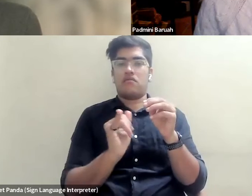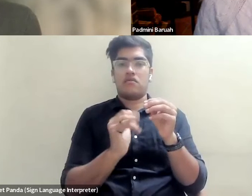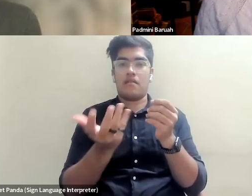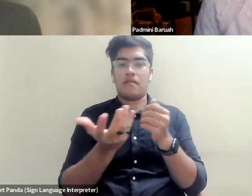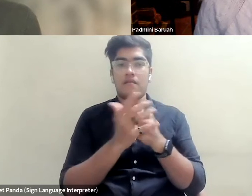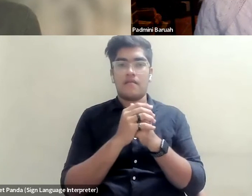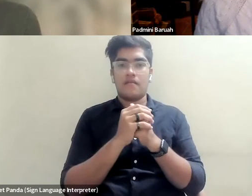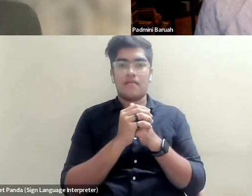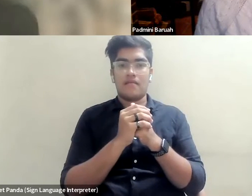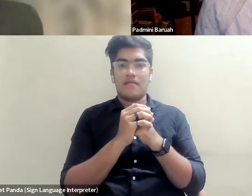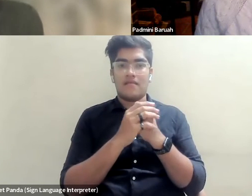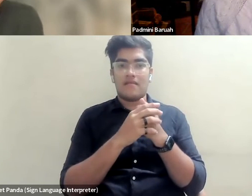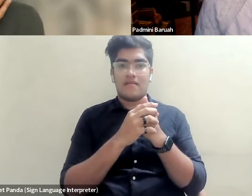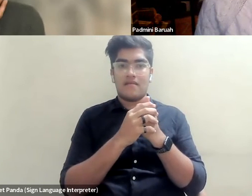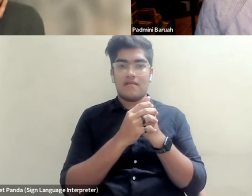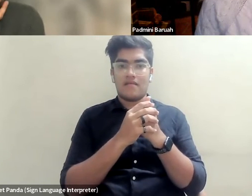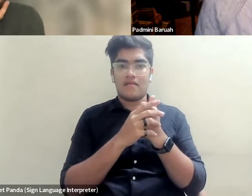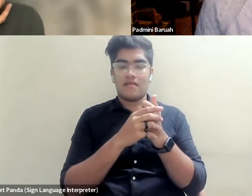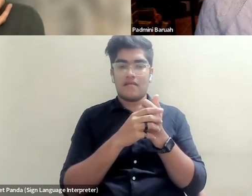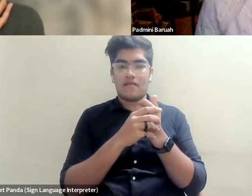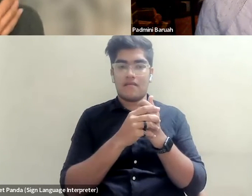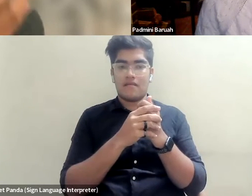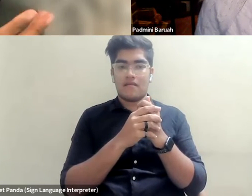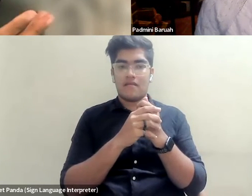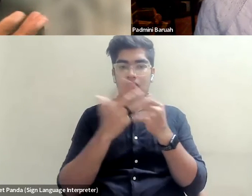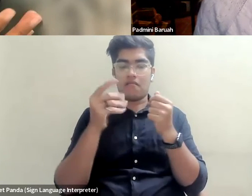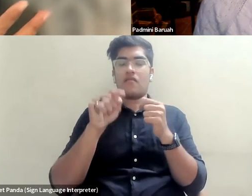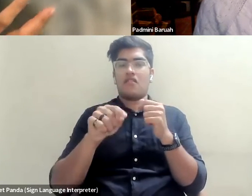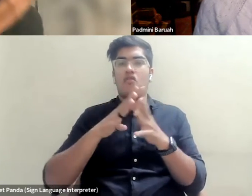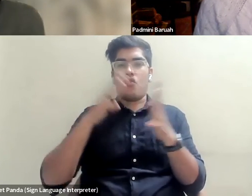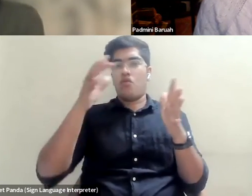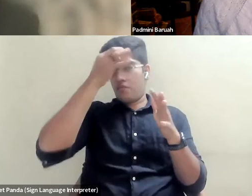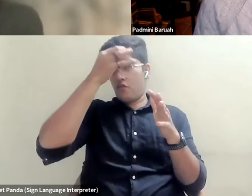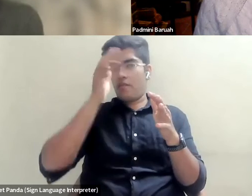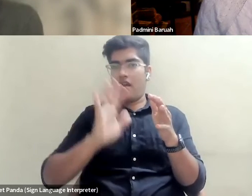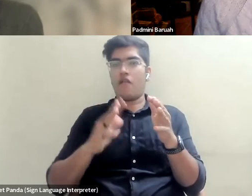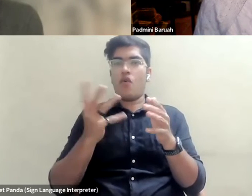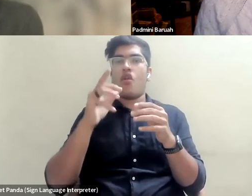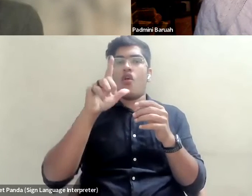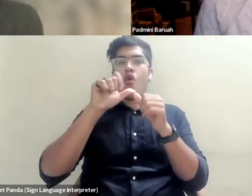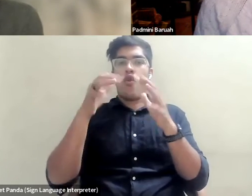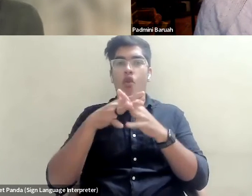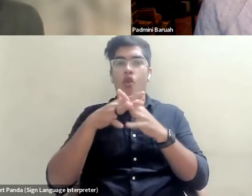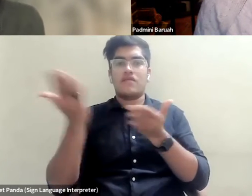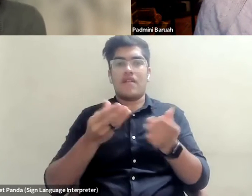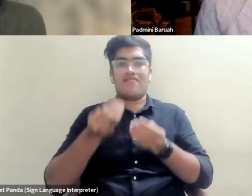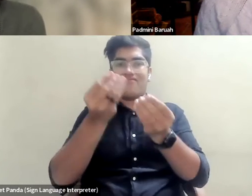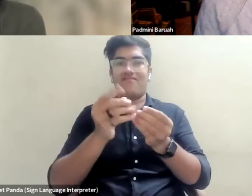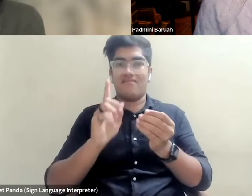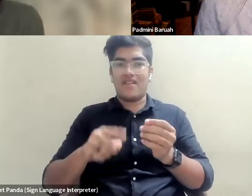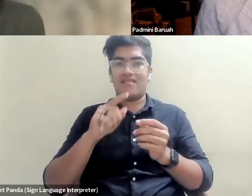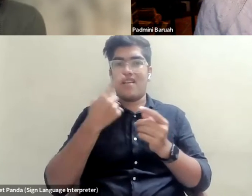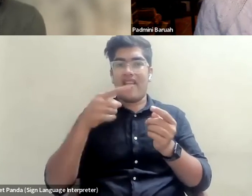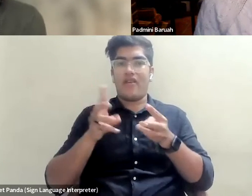Okay, I mean, on that note, you see, I mean, obviously there's a huge problem of proper legal aid and lack of access to proper